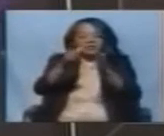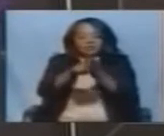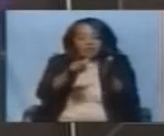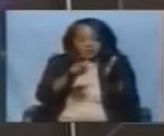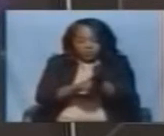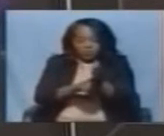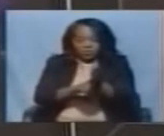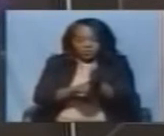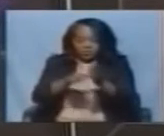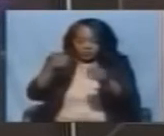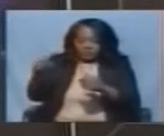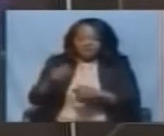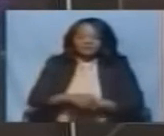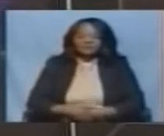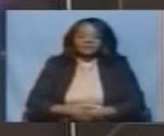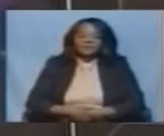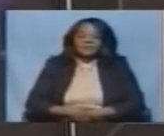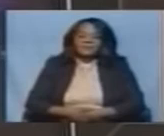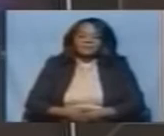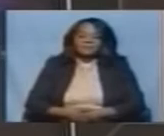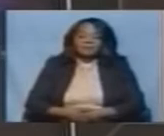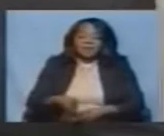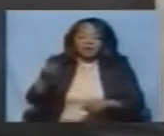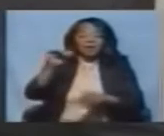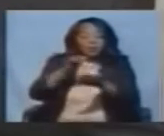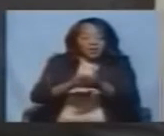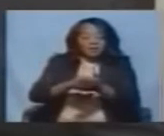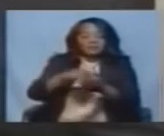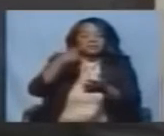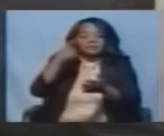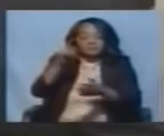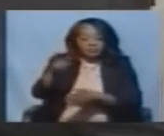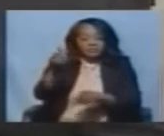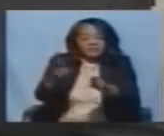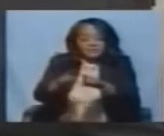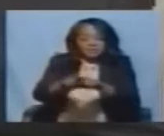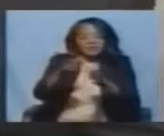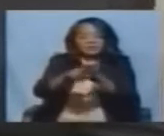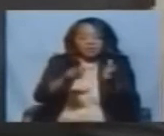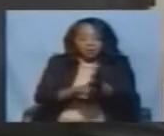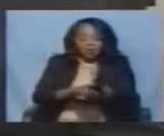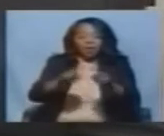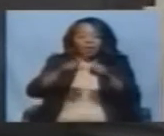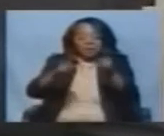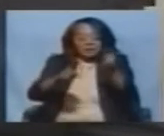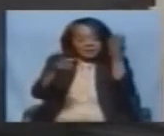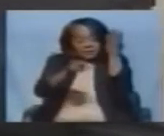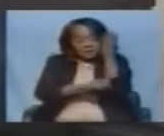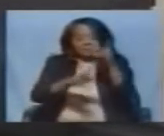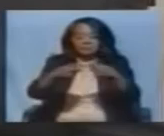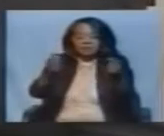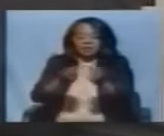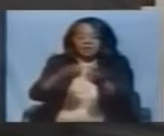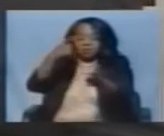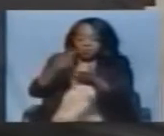law. Even because ZIPS Act is law, Revisor. So even that is law. But what you're saying is the disciplinary committee will be able to look at what this particular